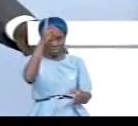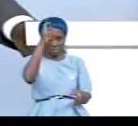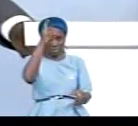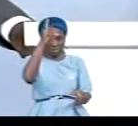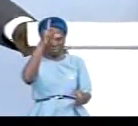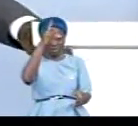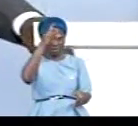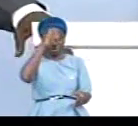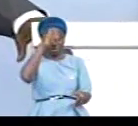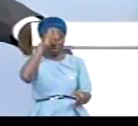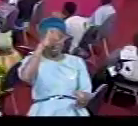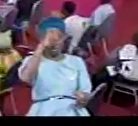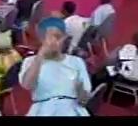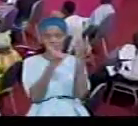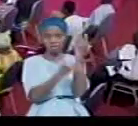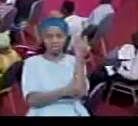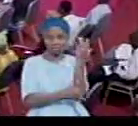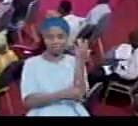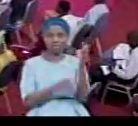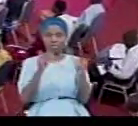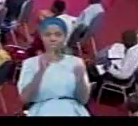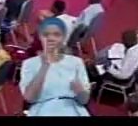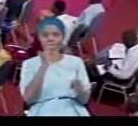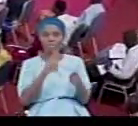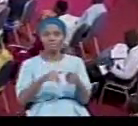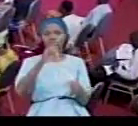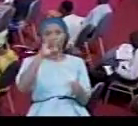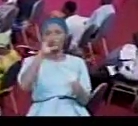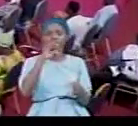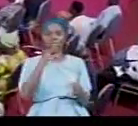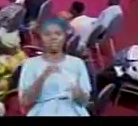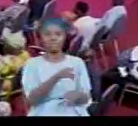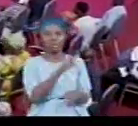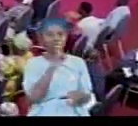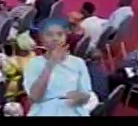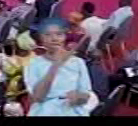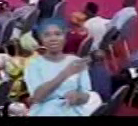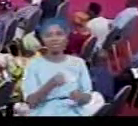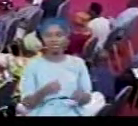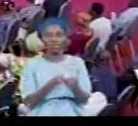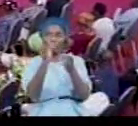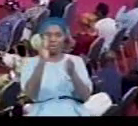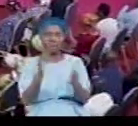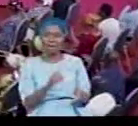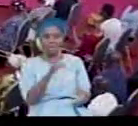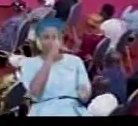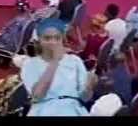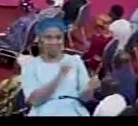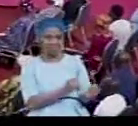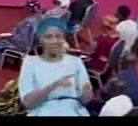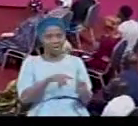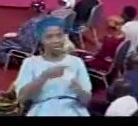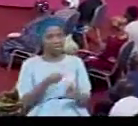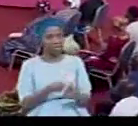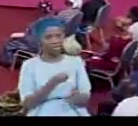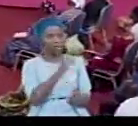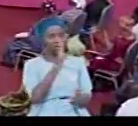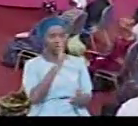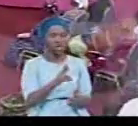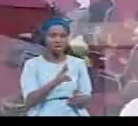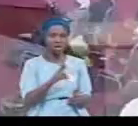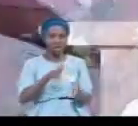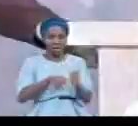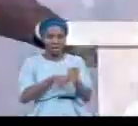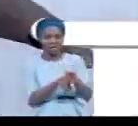just shall live by faith. And then there were serpents, snakes in